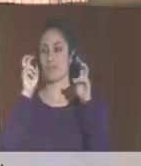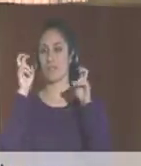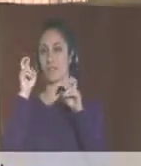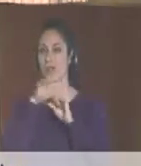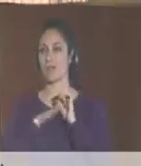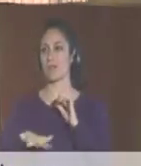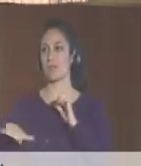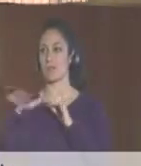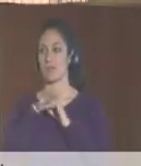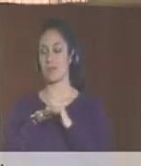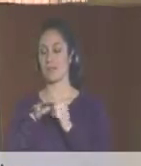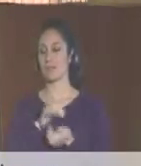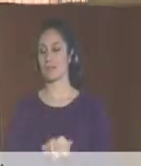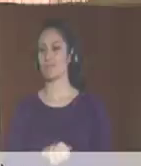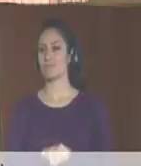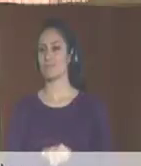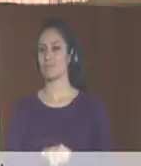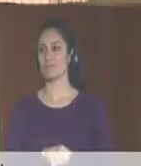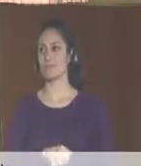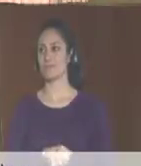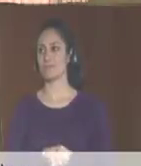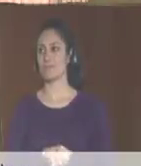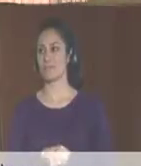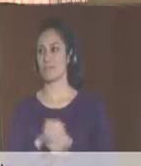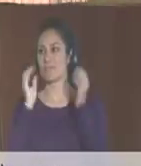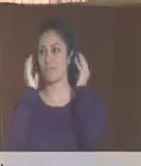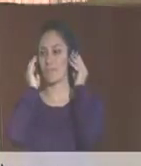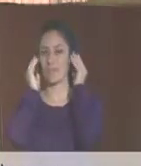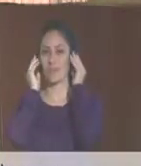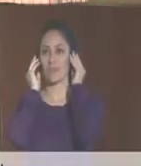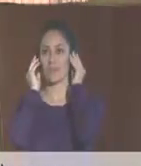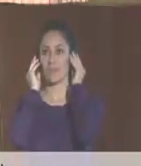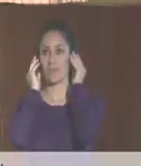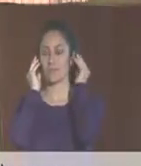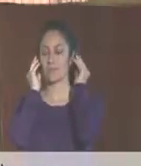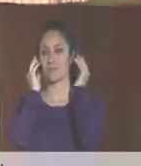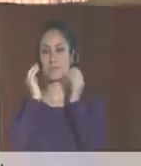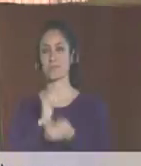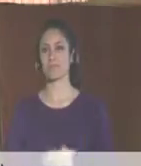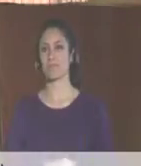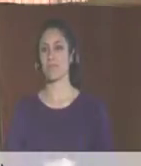vulnerable areas based on urban planning and the effect of urban planning on this indicator.